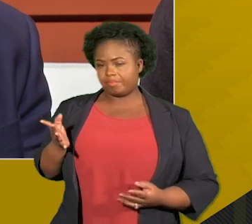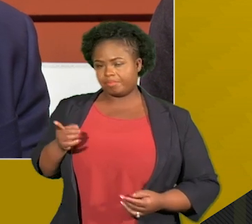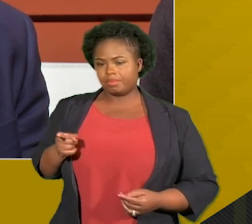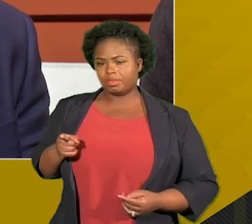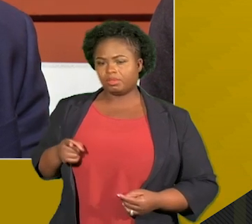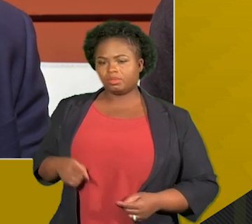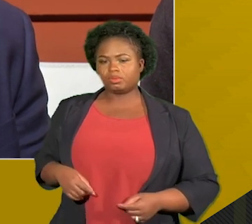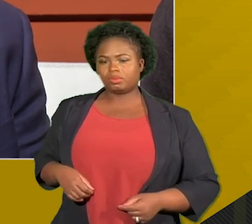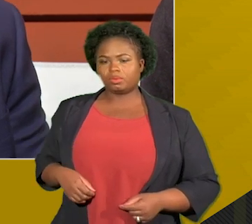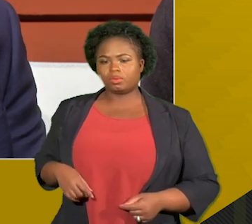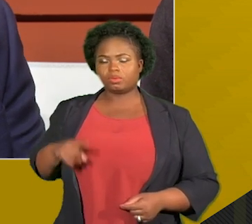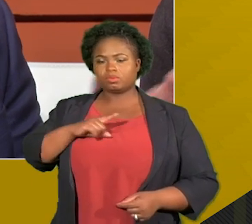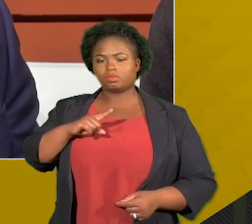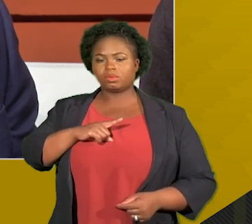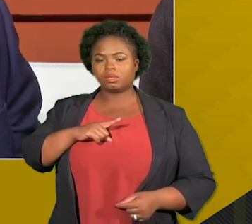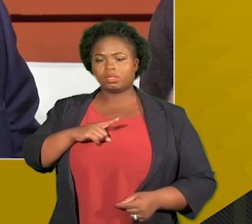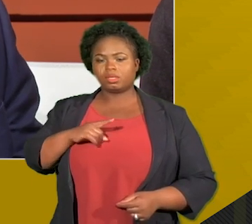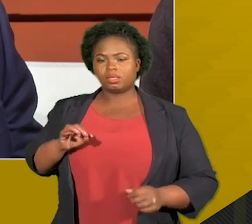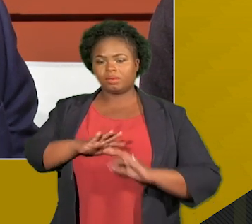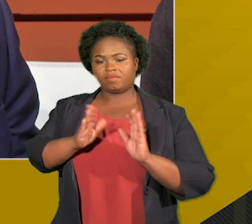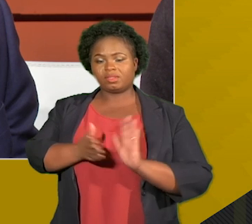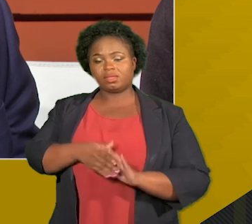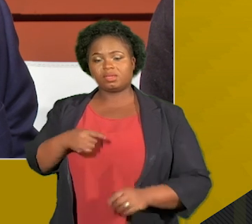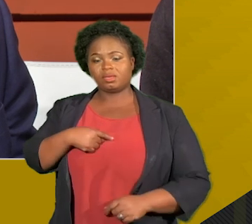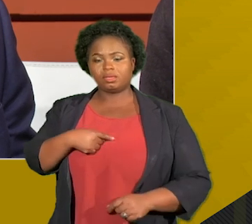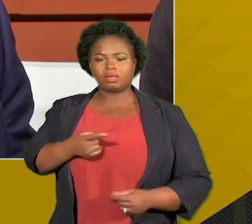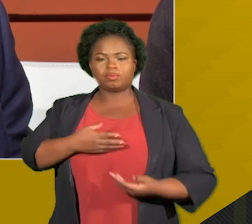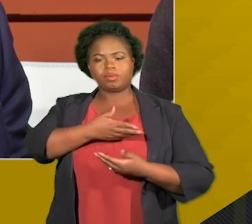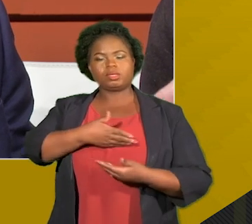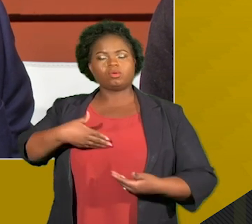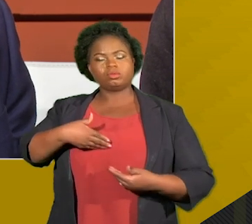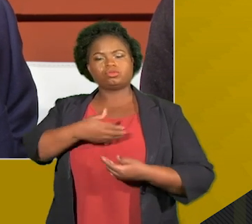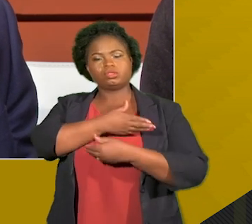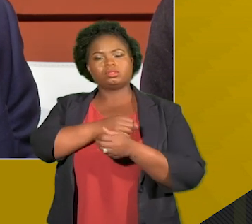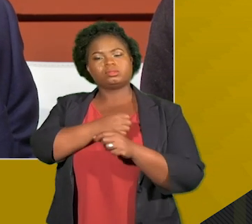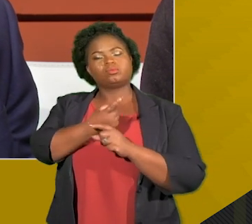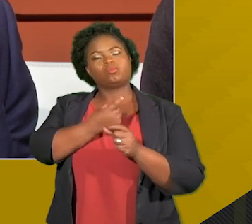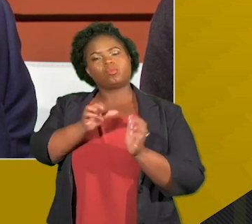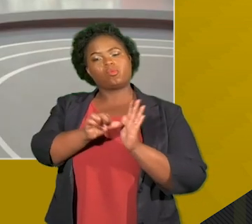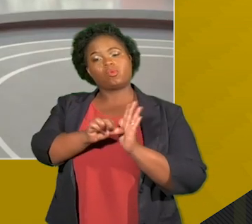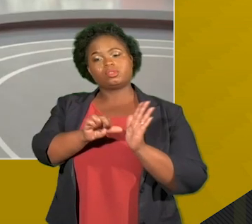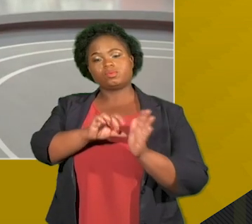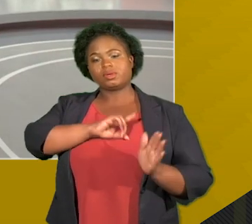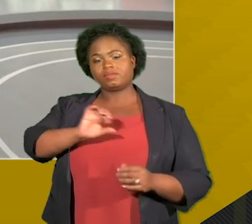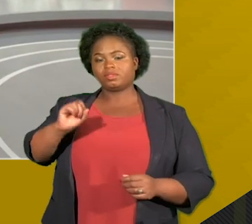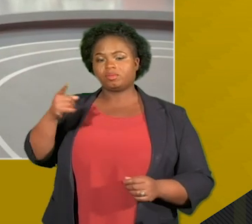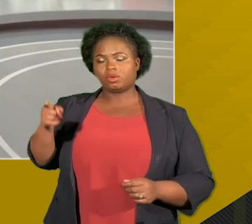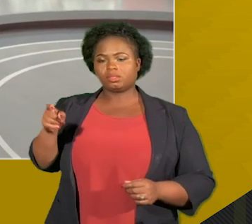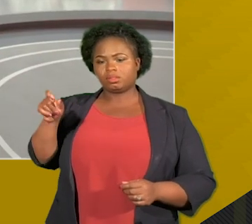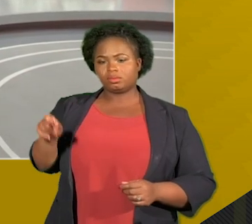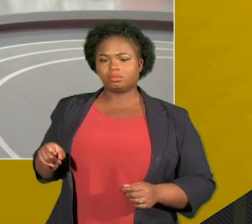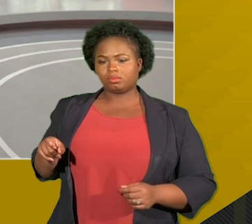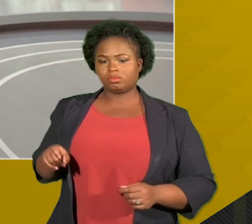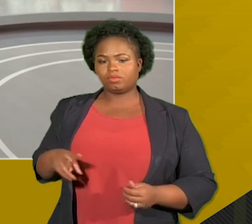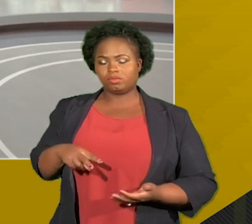on his shirt is important. And it's what it costs somebody like Ayanda to be in the position that he is today. the courage